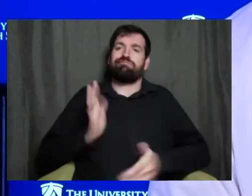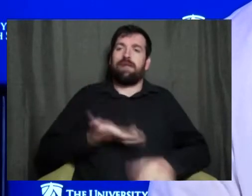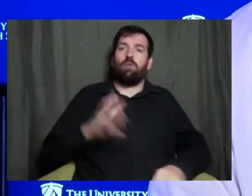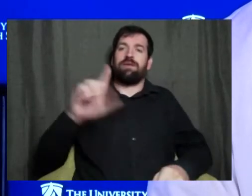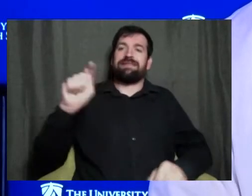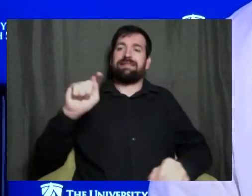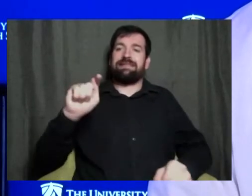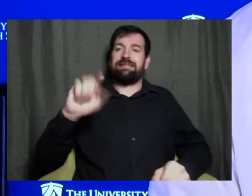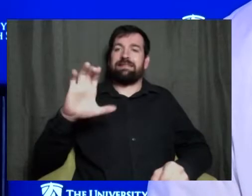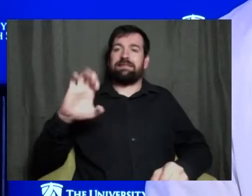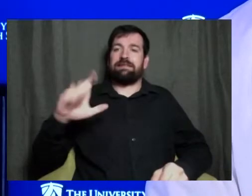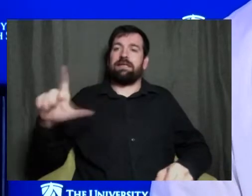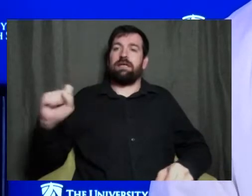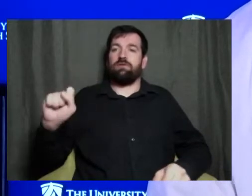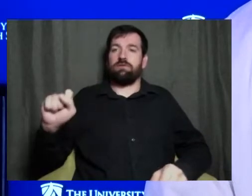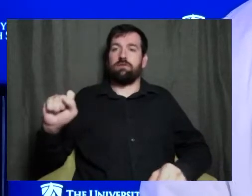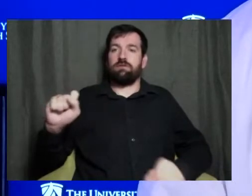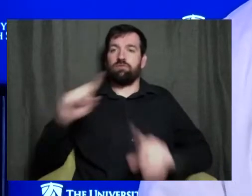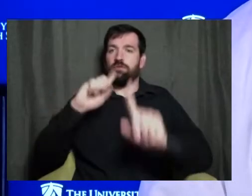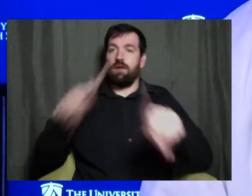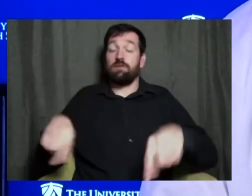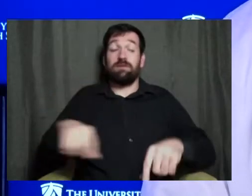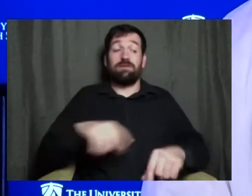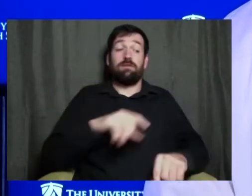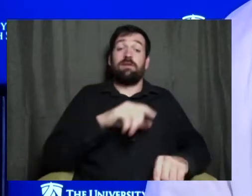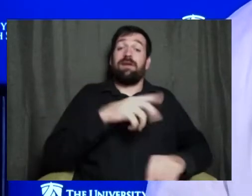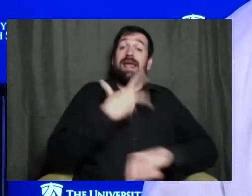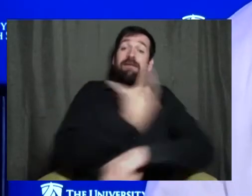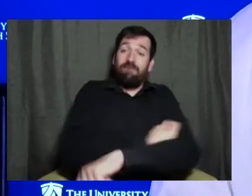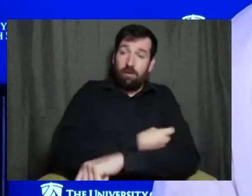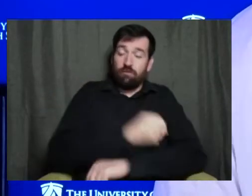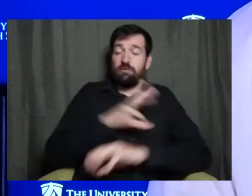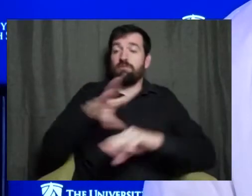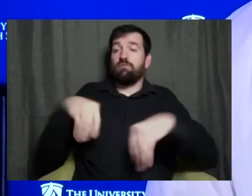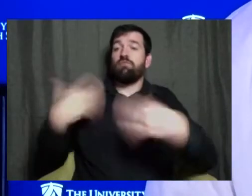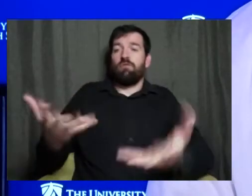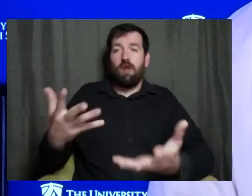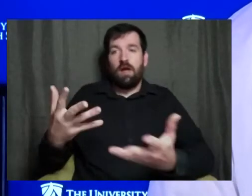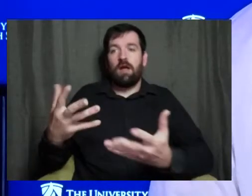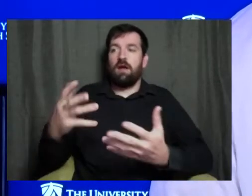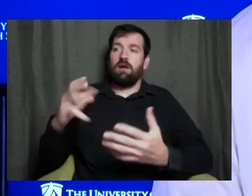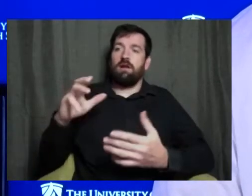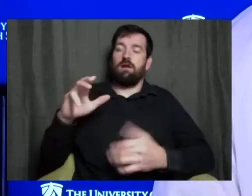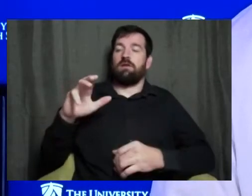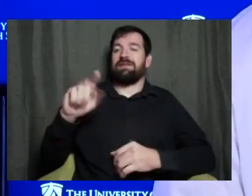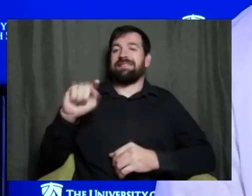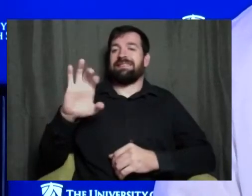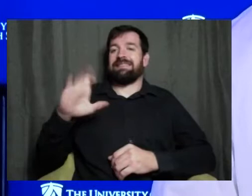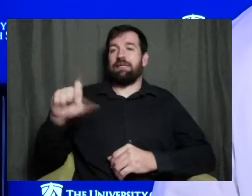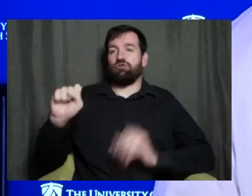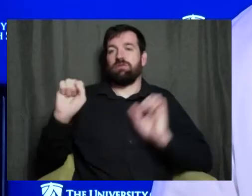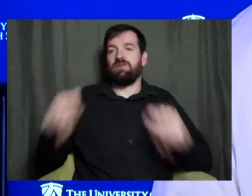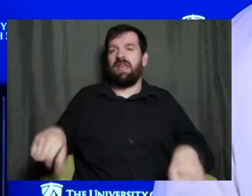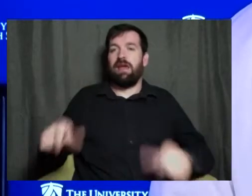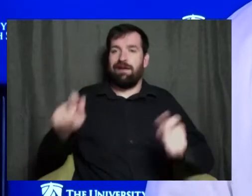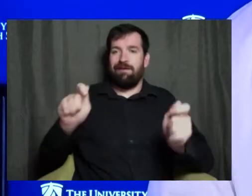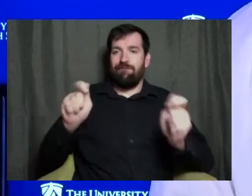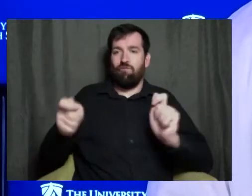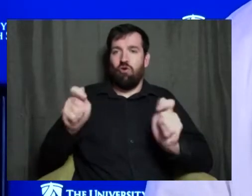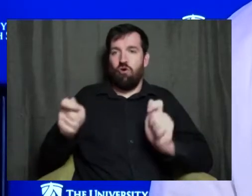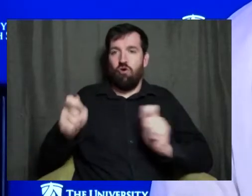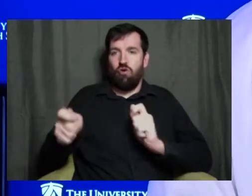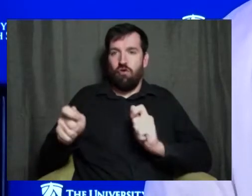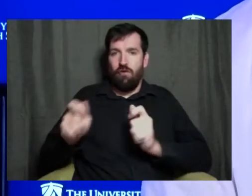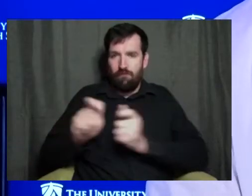vaccine offers your immune system, the ability to evolve so that you have a better or wider breadth